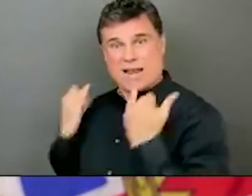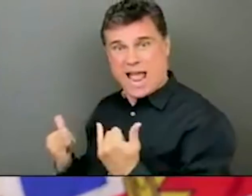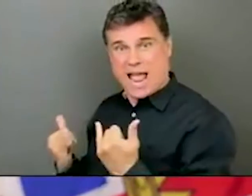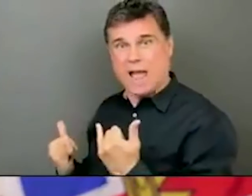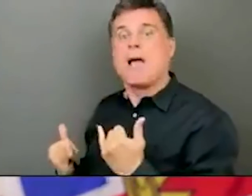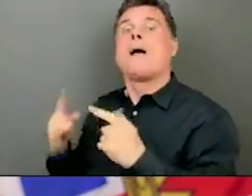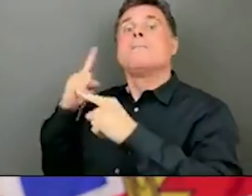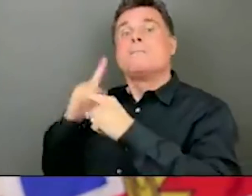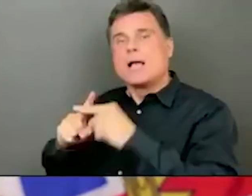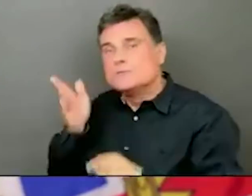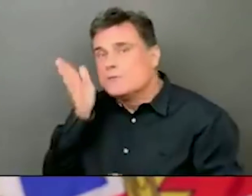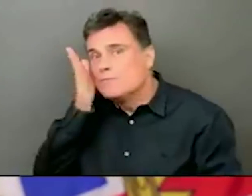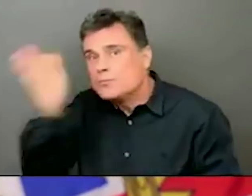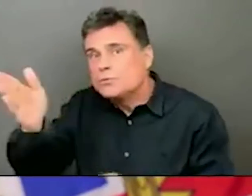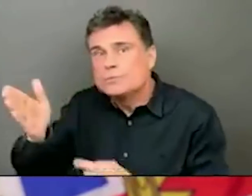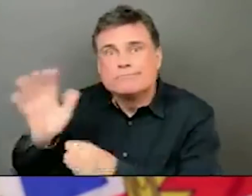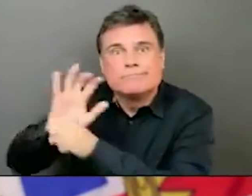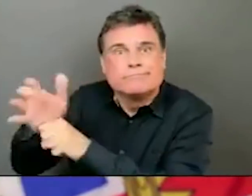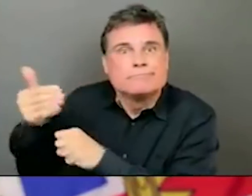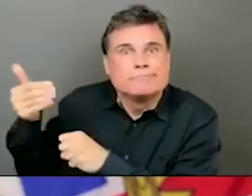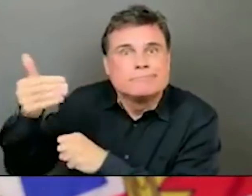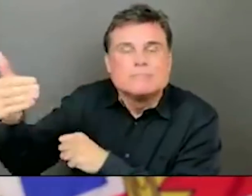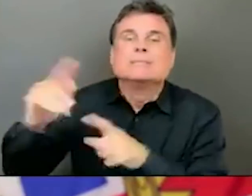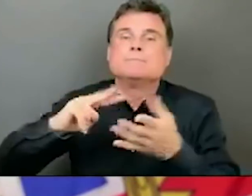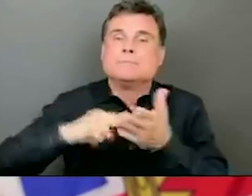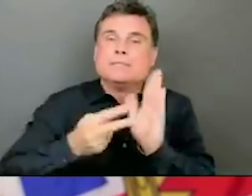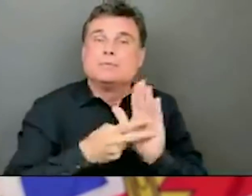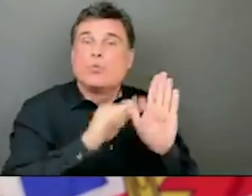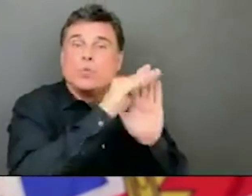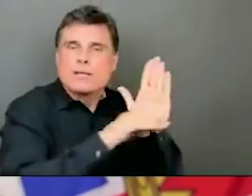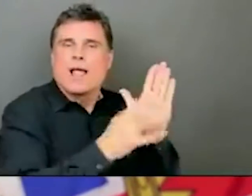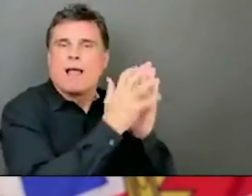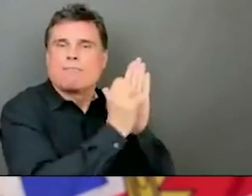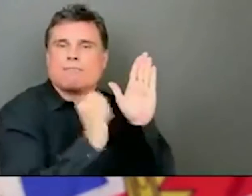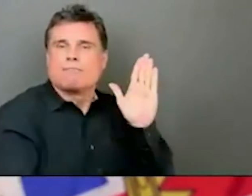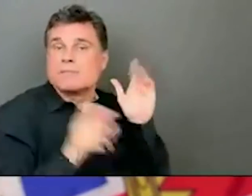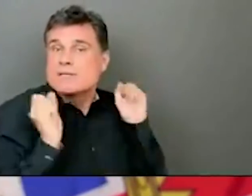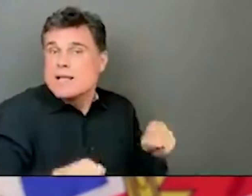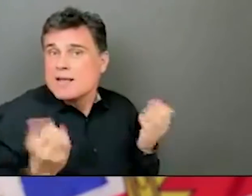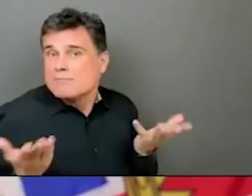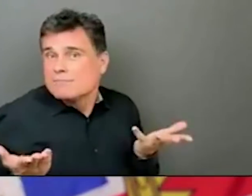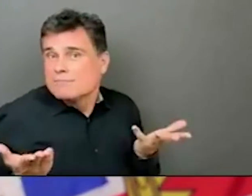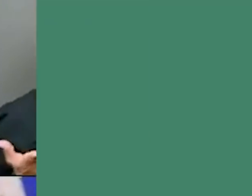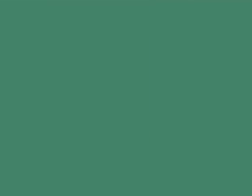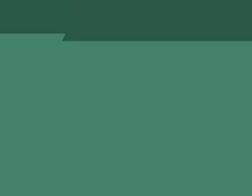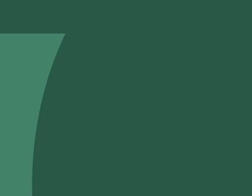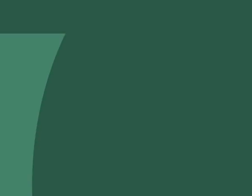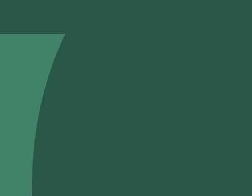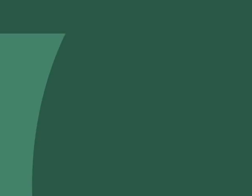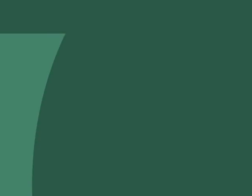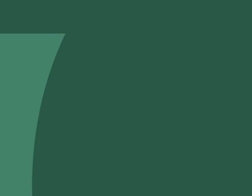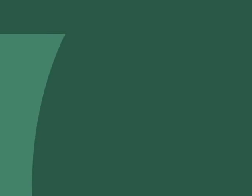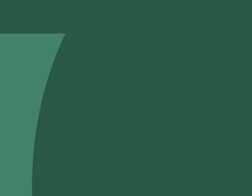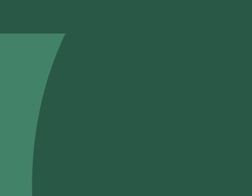this pandemic and getting us out of this wave, and it's going to be important for us for what comes next.